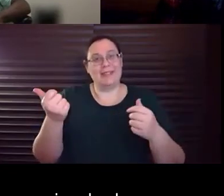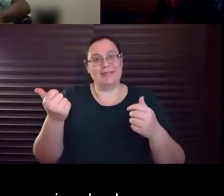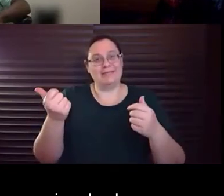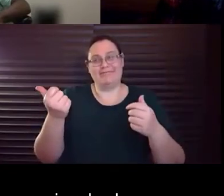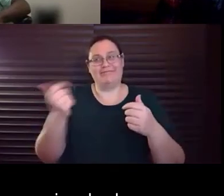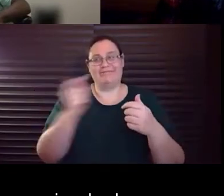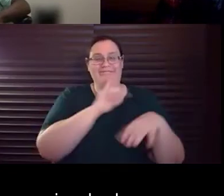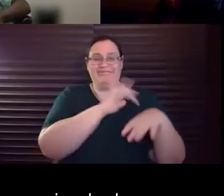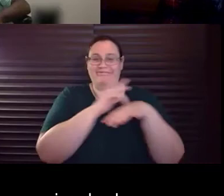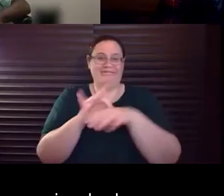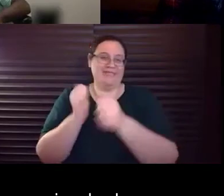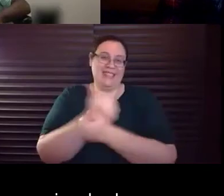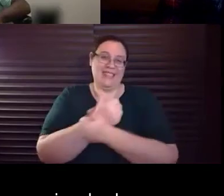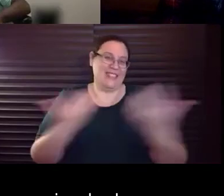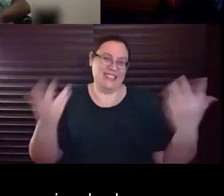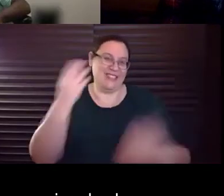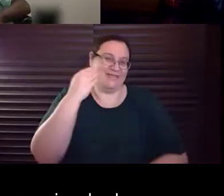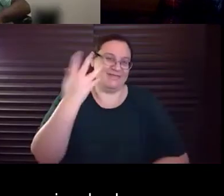everything.